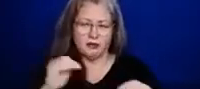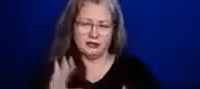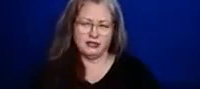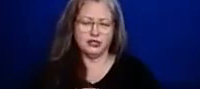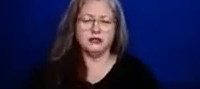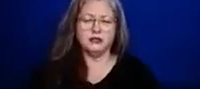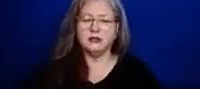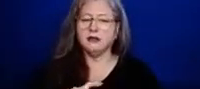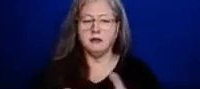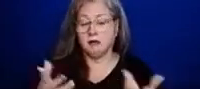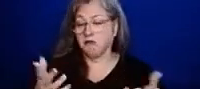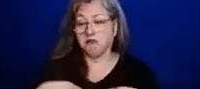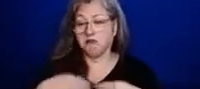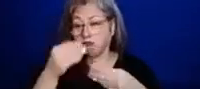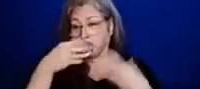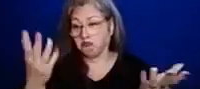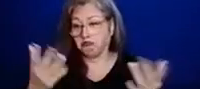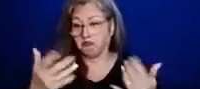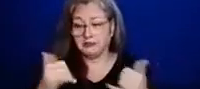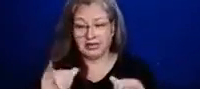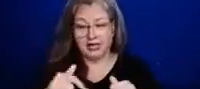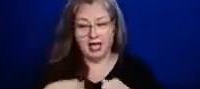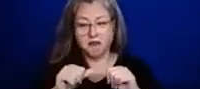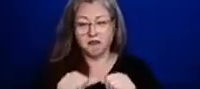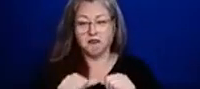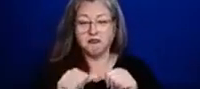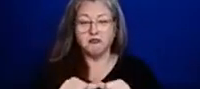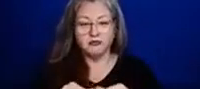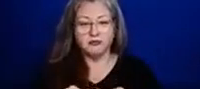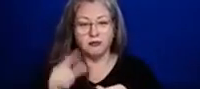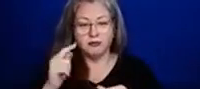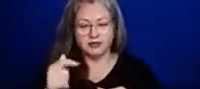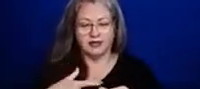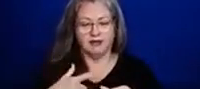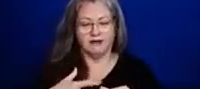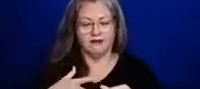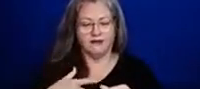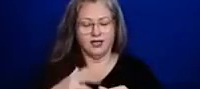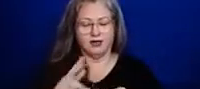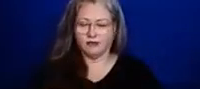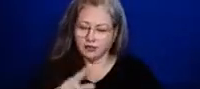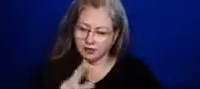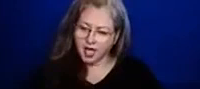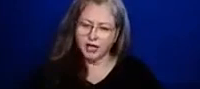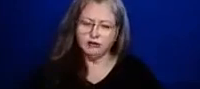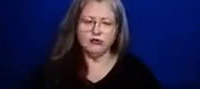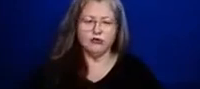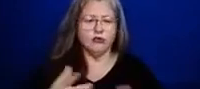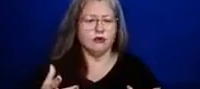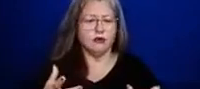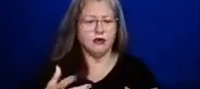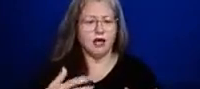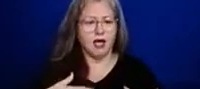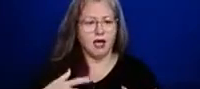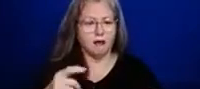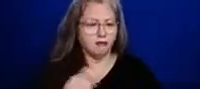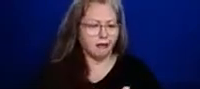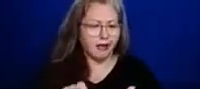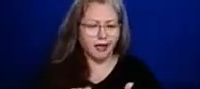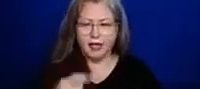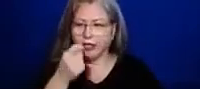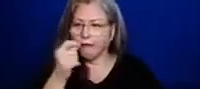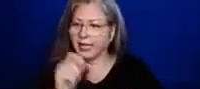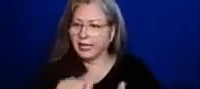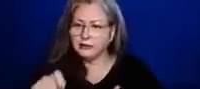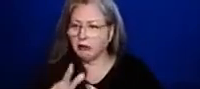But I wouldn't care. I would still doing it because it was like very natural. I had the pen, I had the